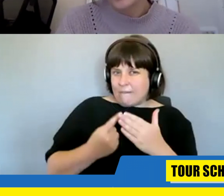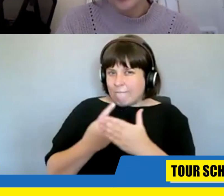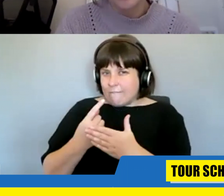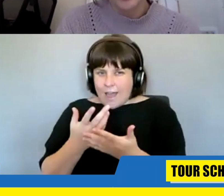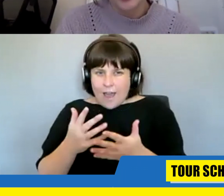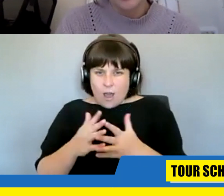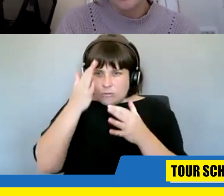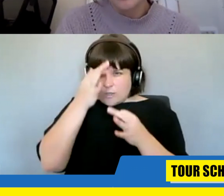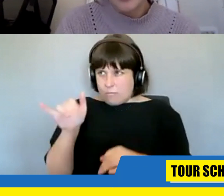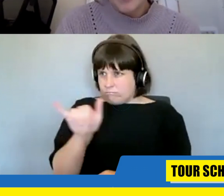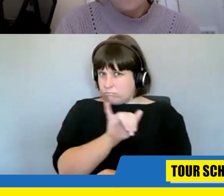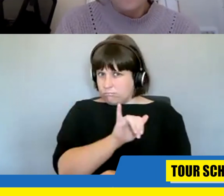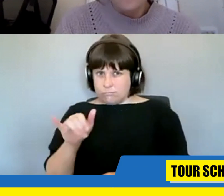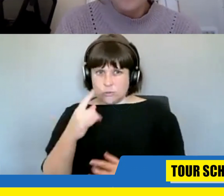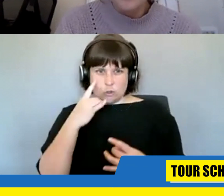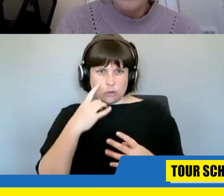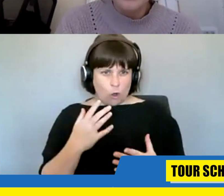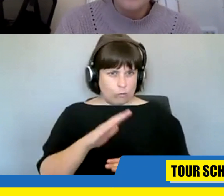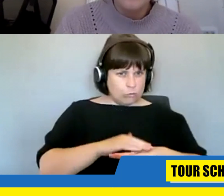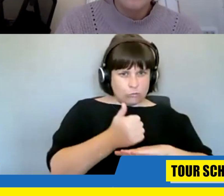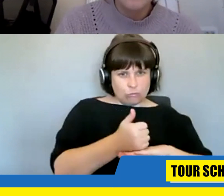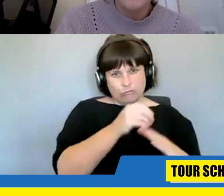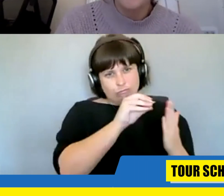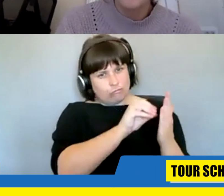shows you're going to put on?